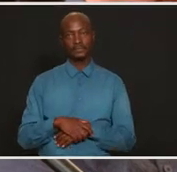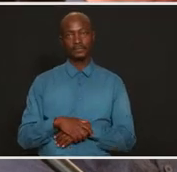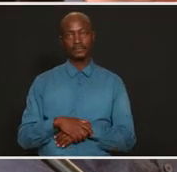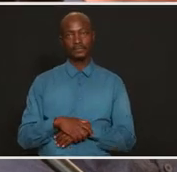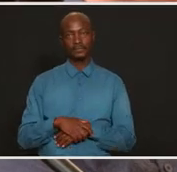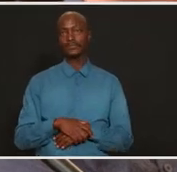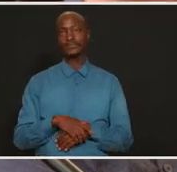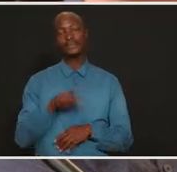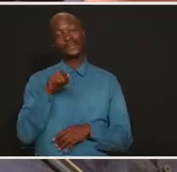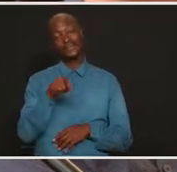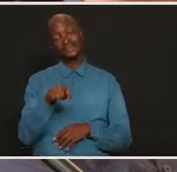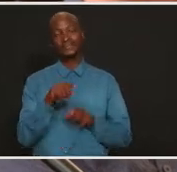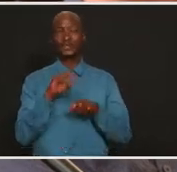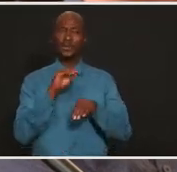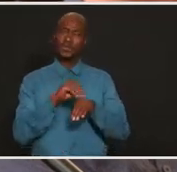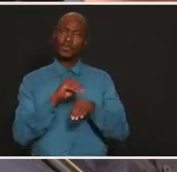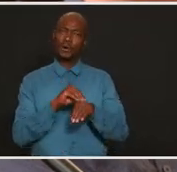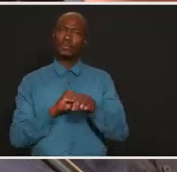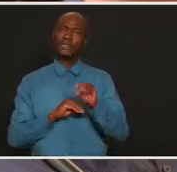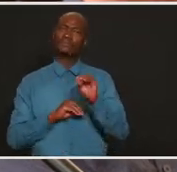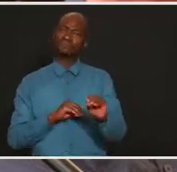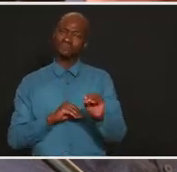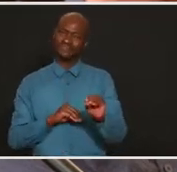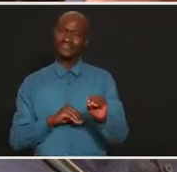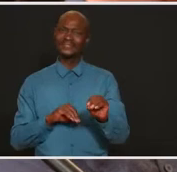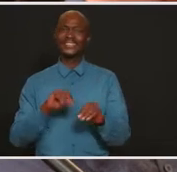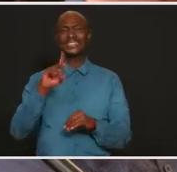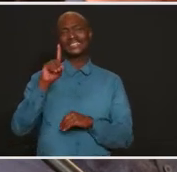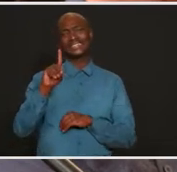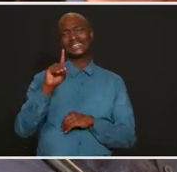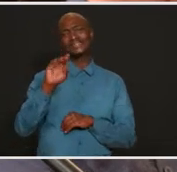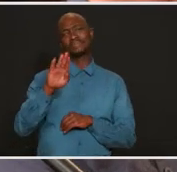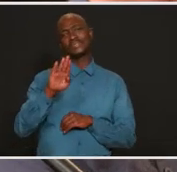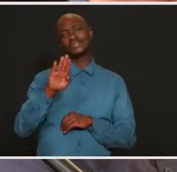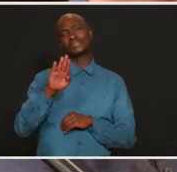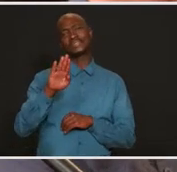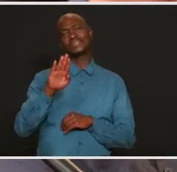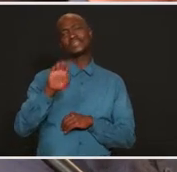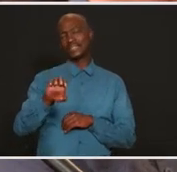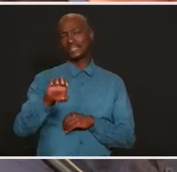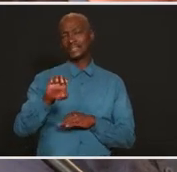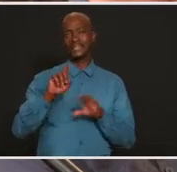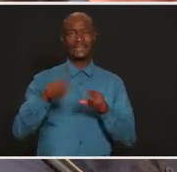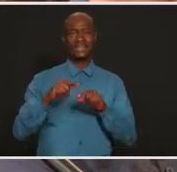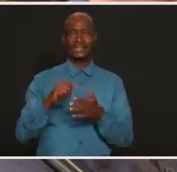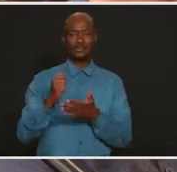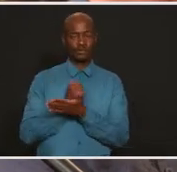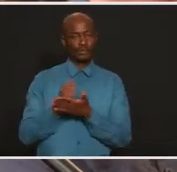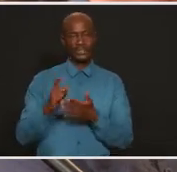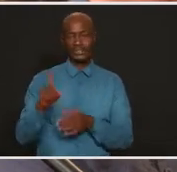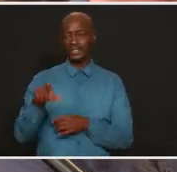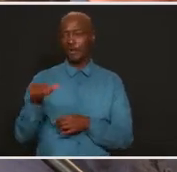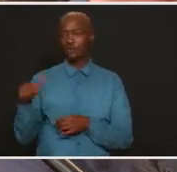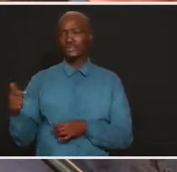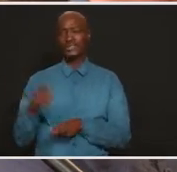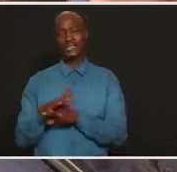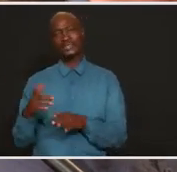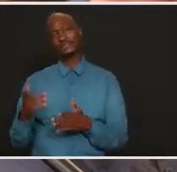there is a problem the dbe can't register alternative schools